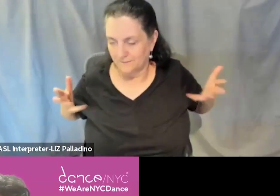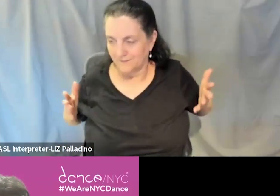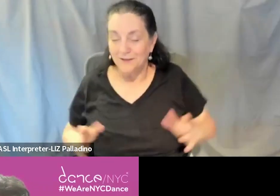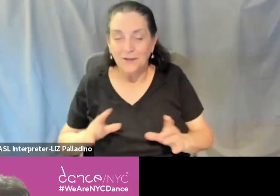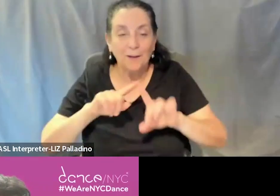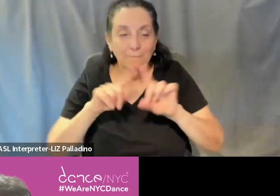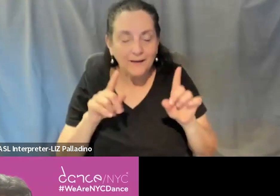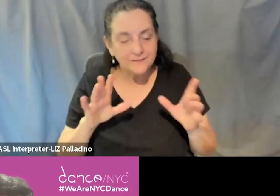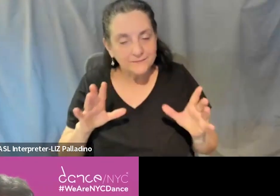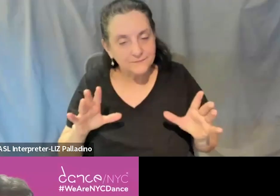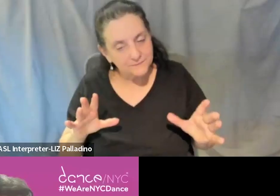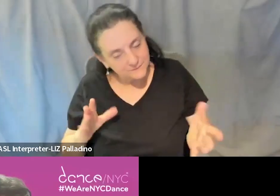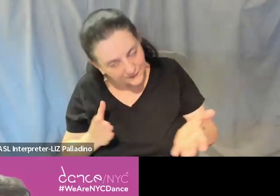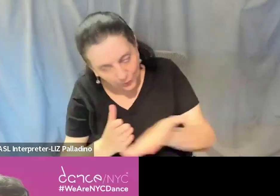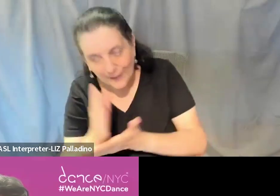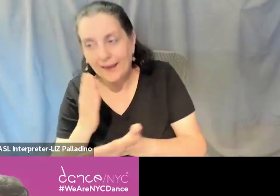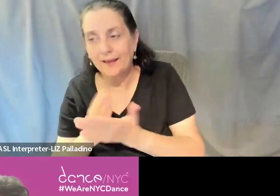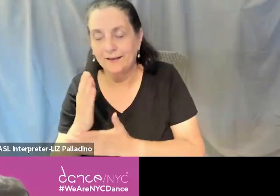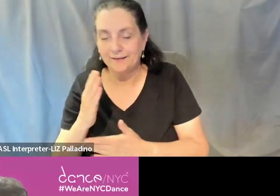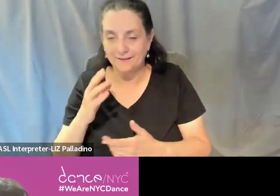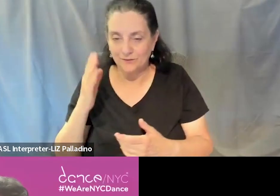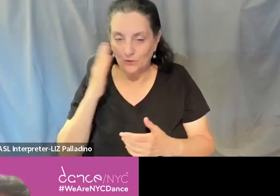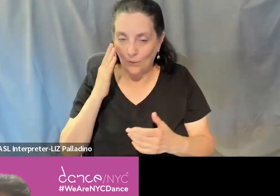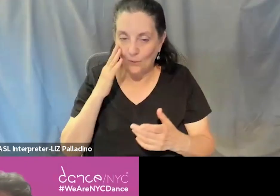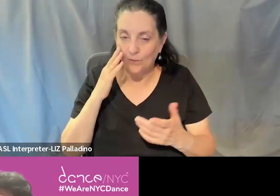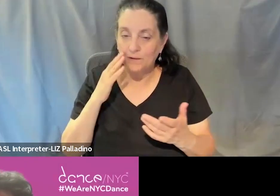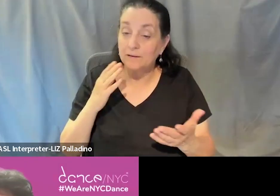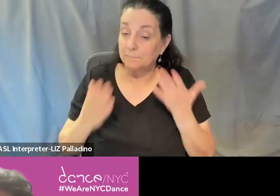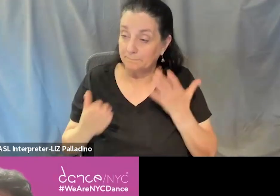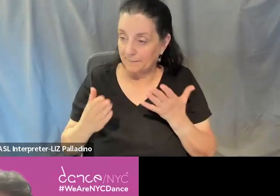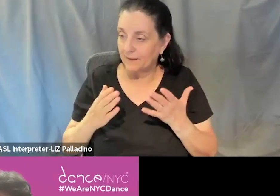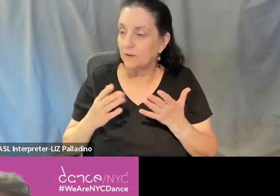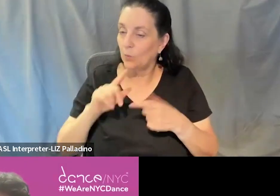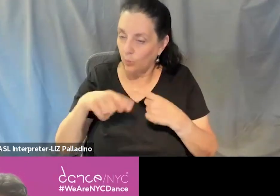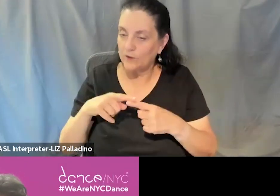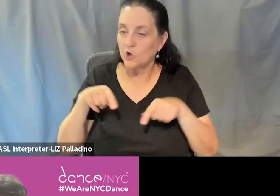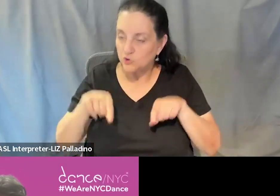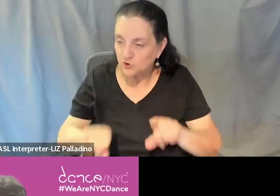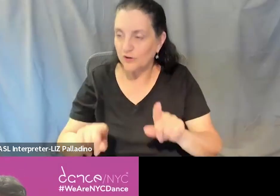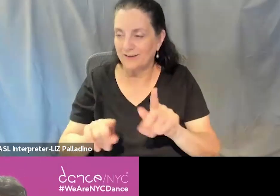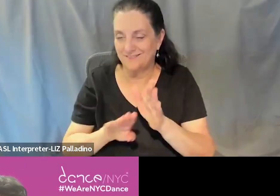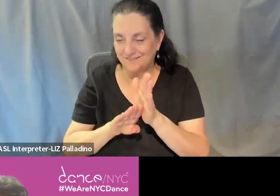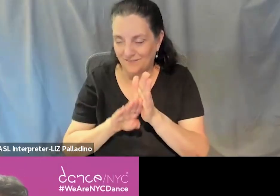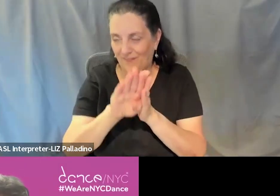you really kind of get into the humanness of relationship building